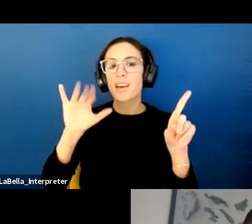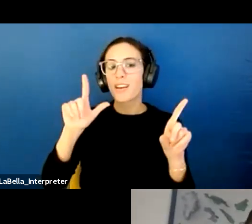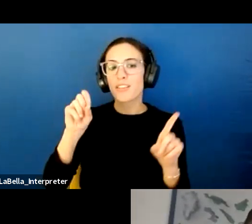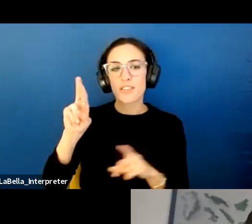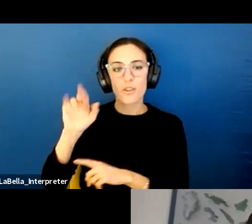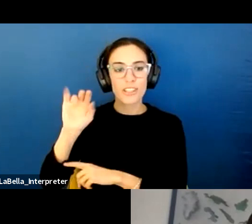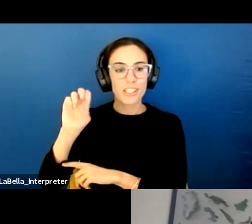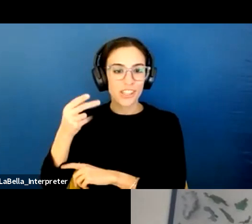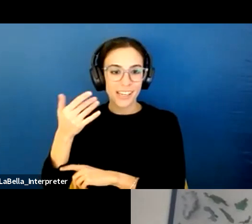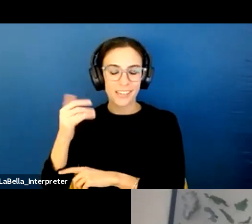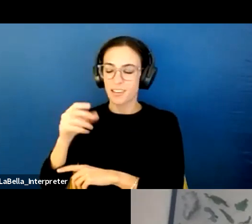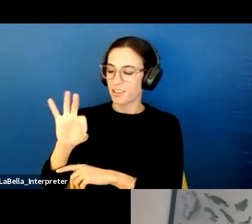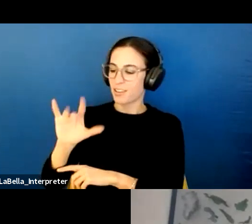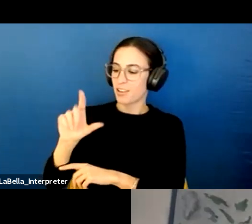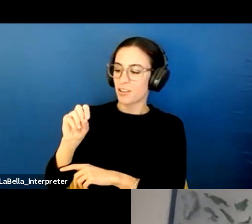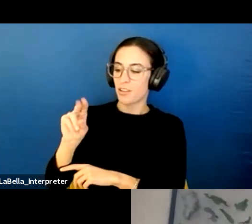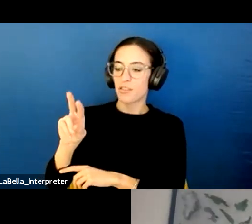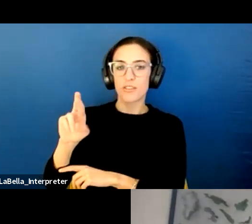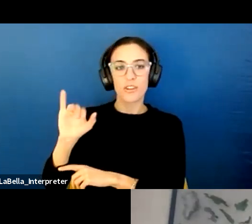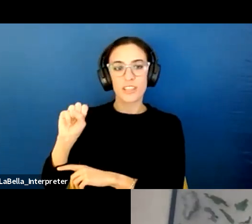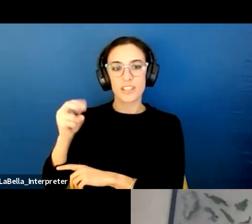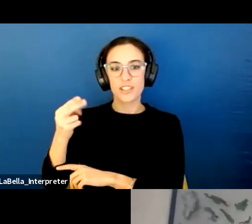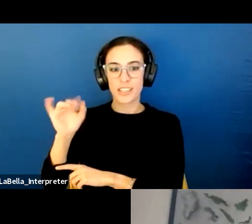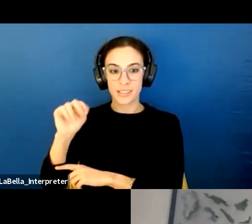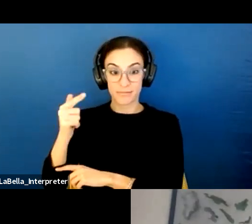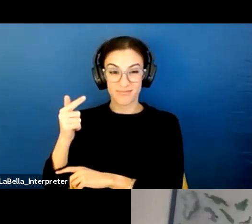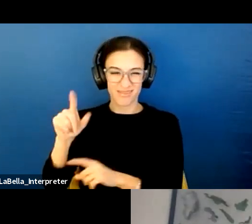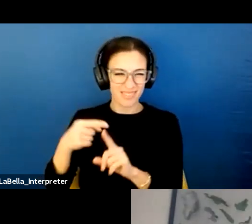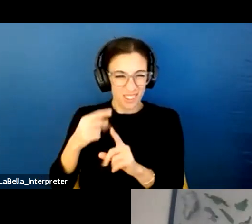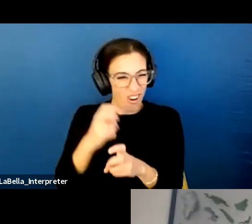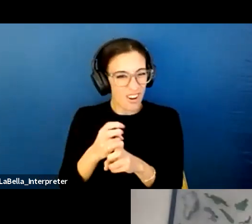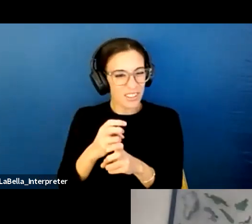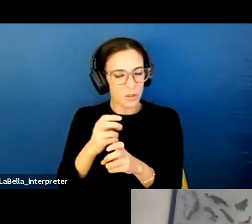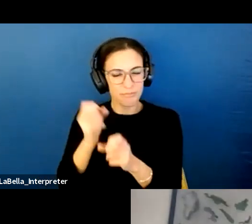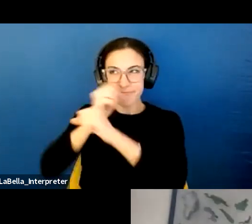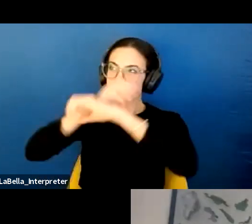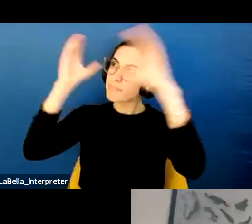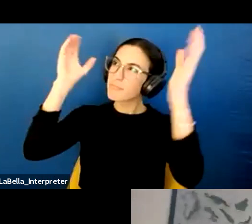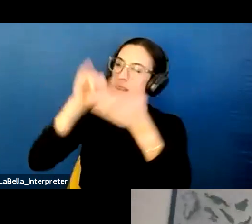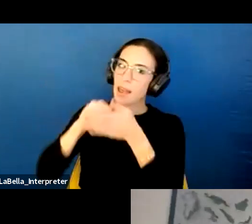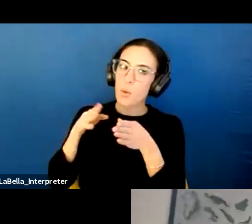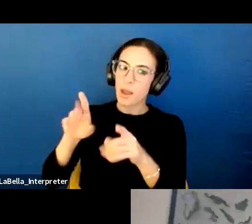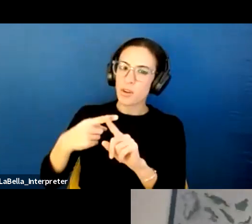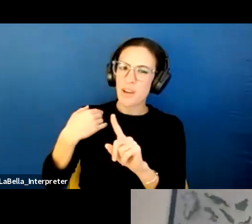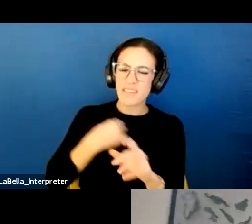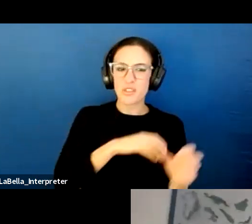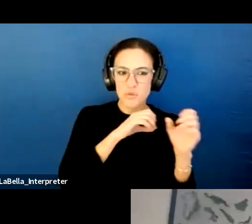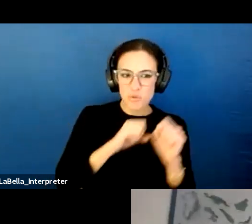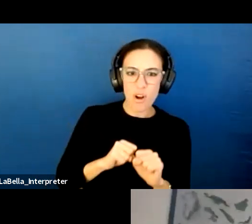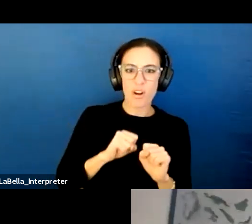strong social attitudes sort of in the background. And so I want to suggest that a lot